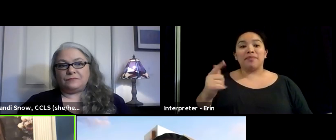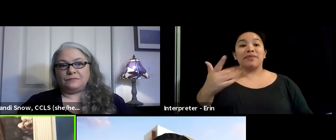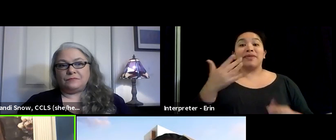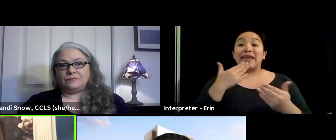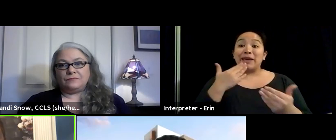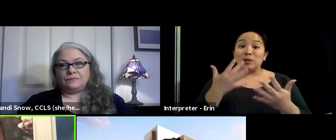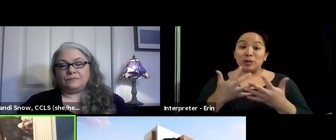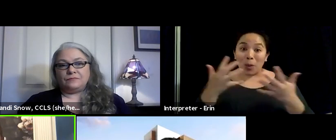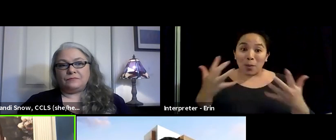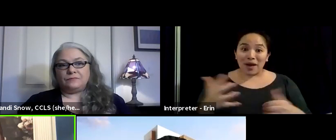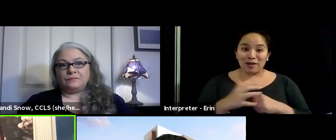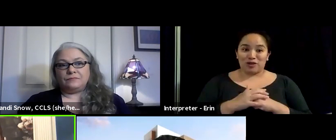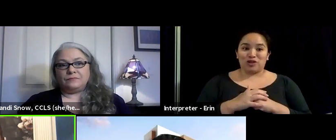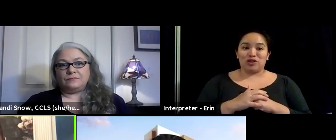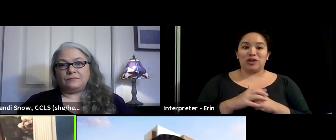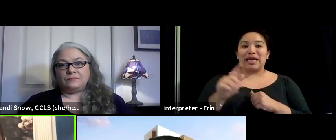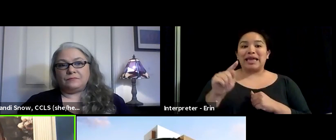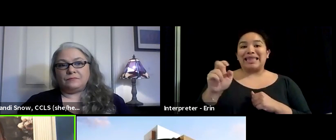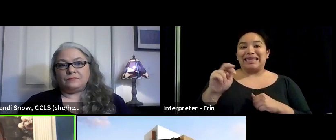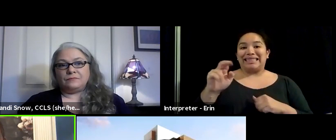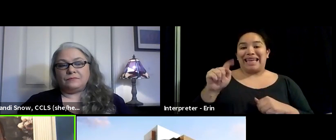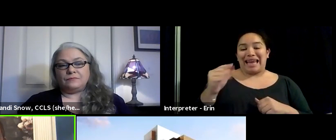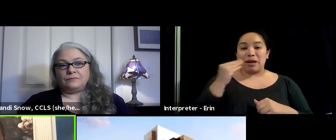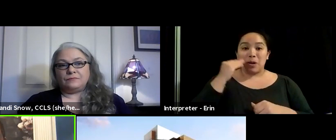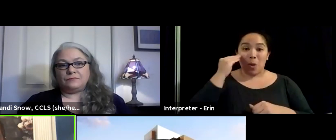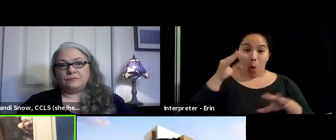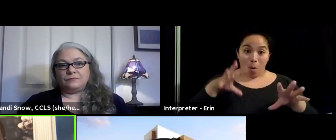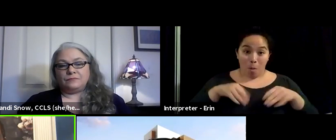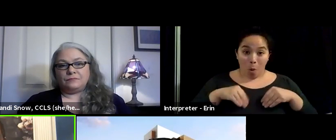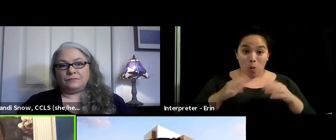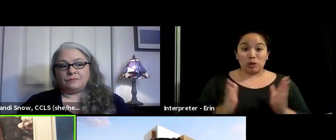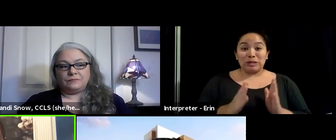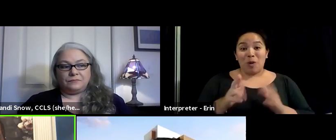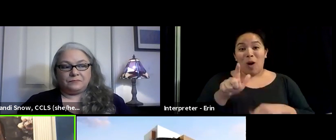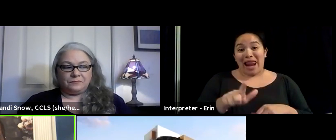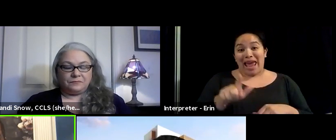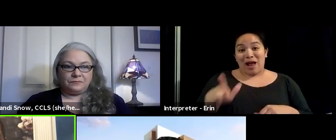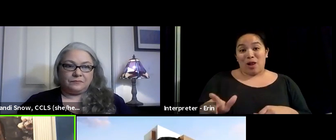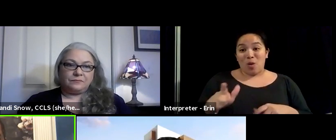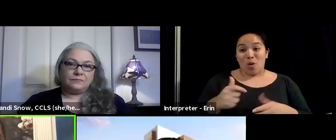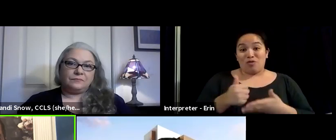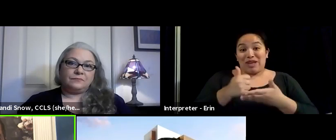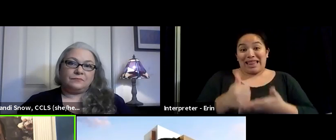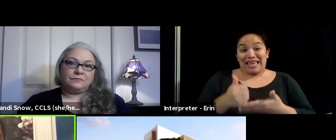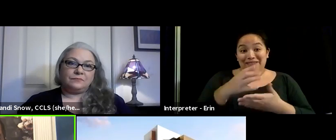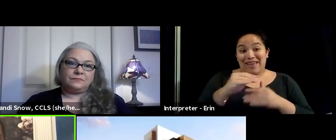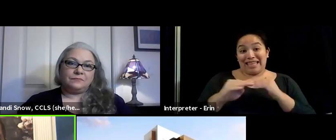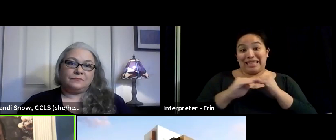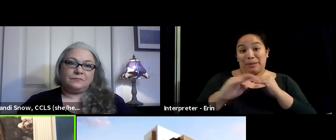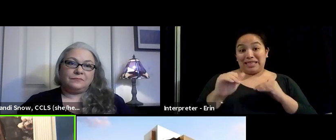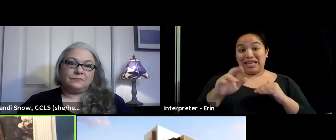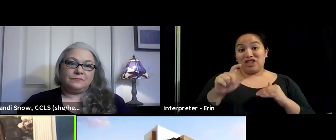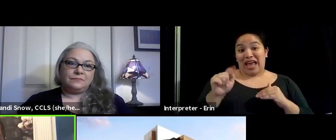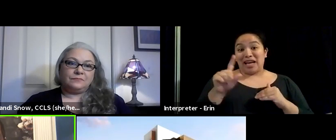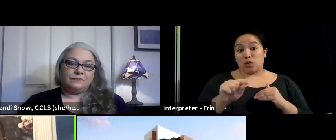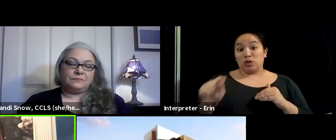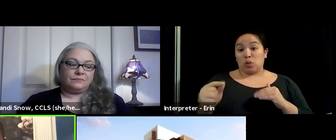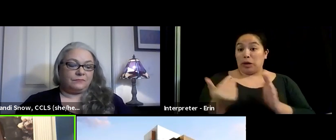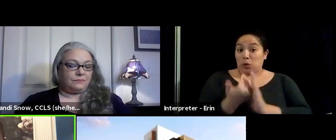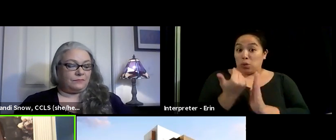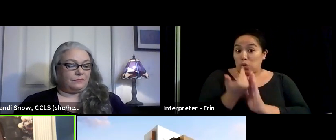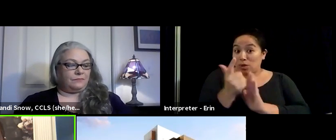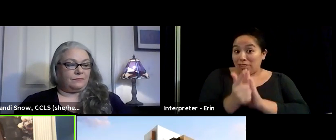Arias. The Tenant, Homeowner, and Small Landlord Relief and Stabilization Act of 2020 is a new law that will